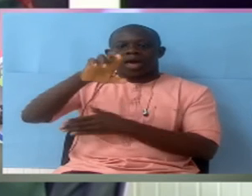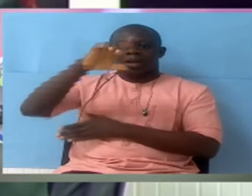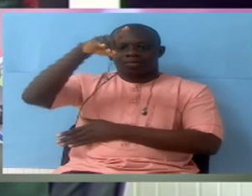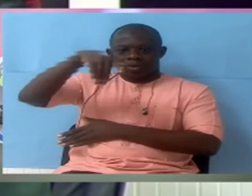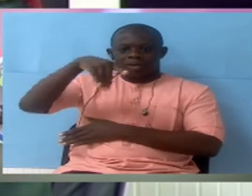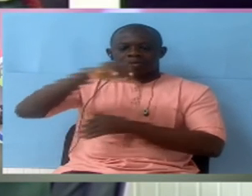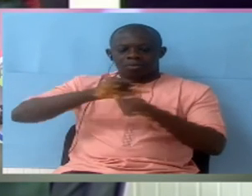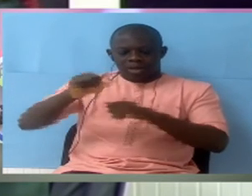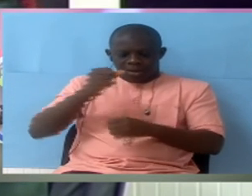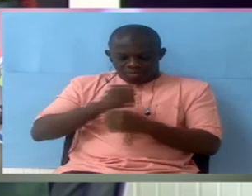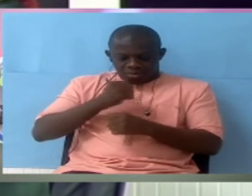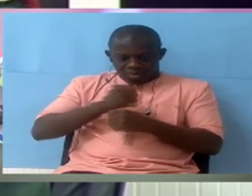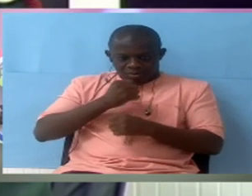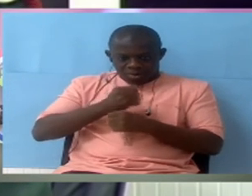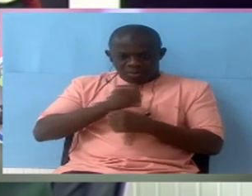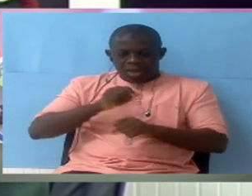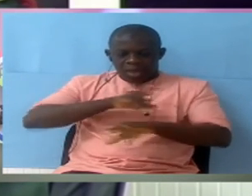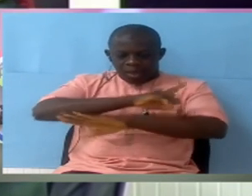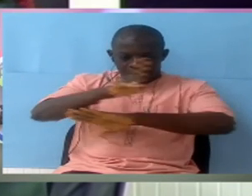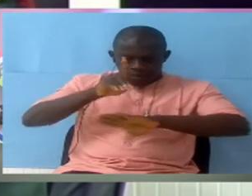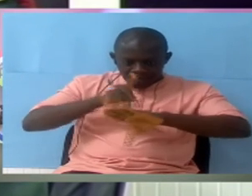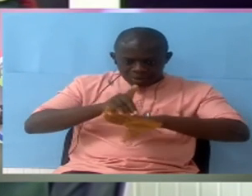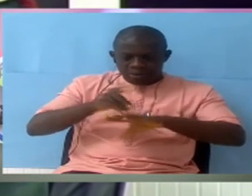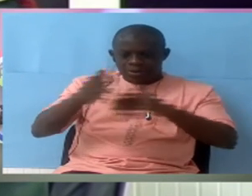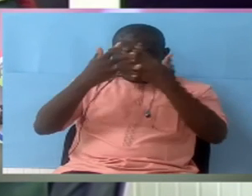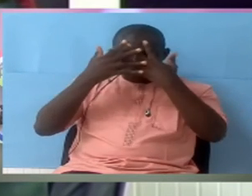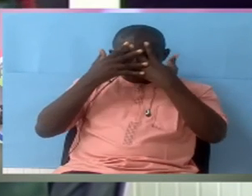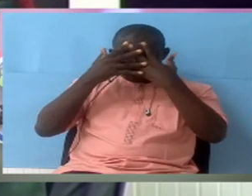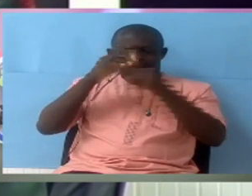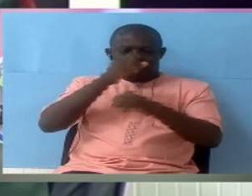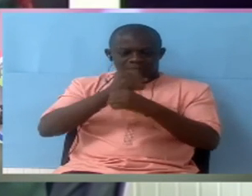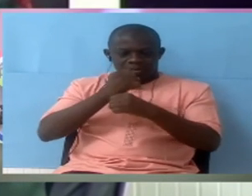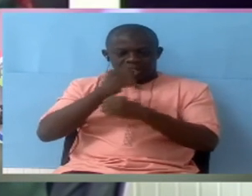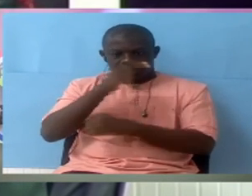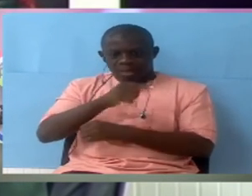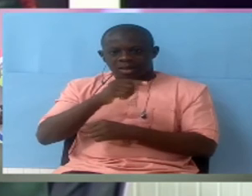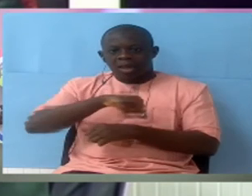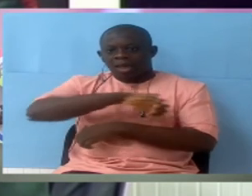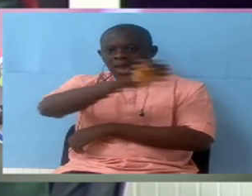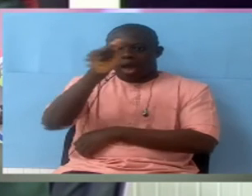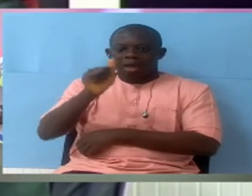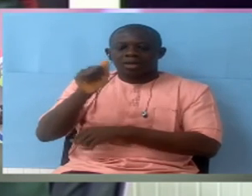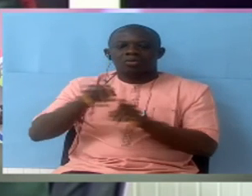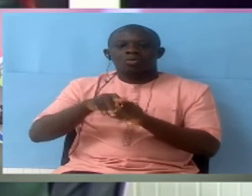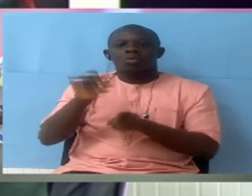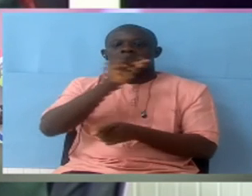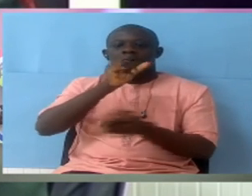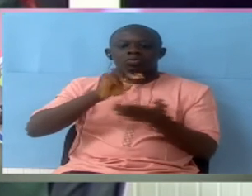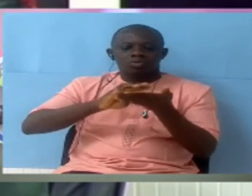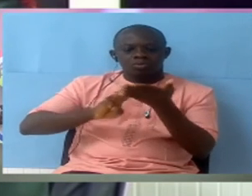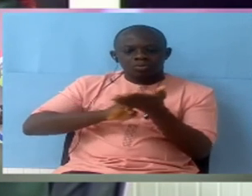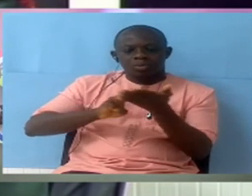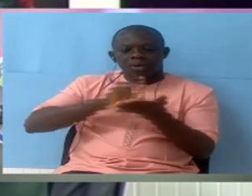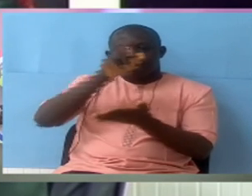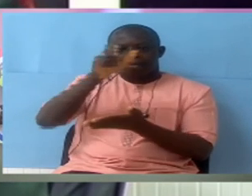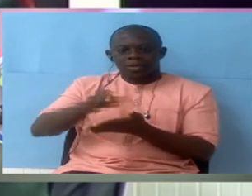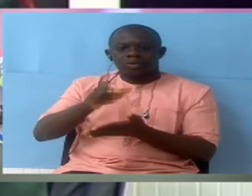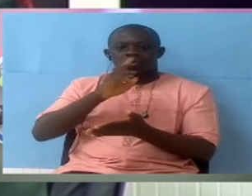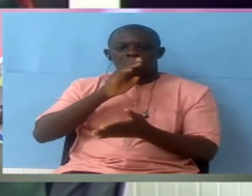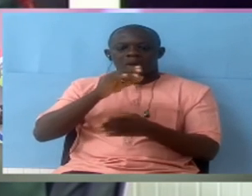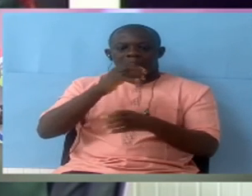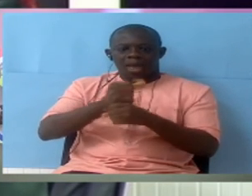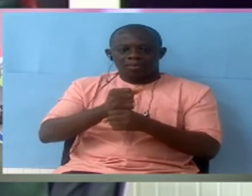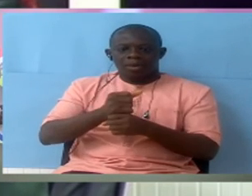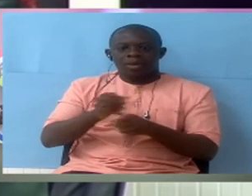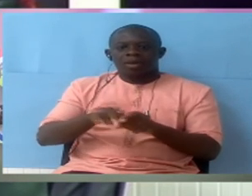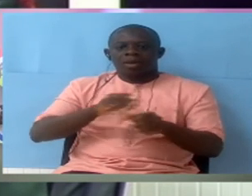prepare the cell. Pour ñu defar nak fa nga xamné moy cell bi. And the medic. Ñi nga xamné ño nekkon ci walli fajj bi.